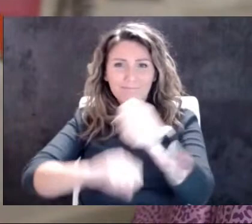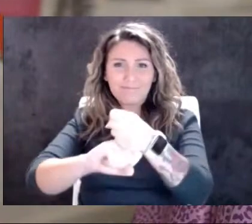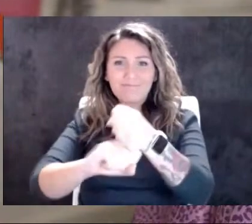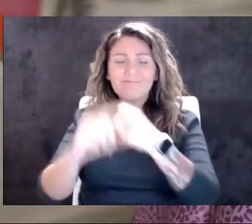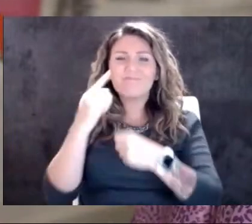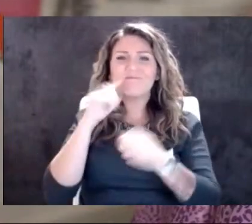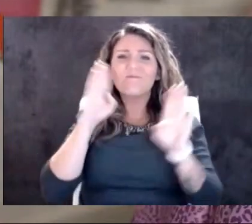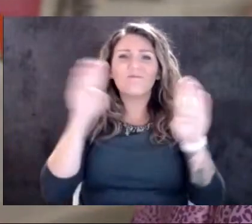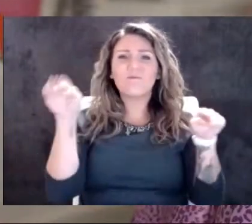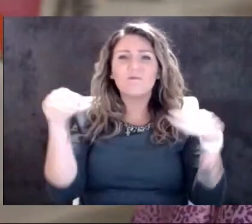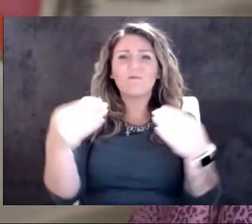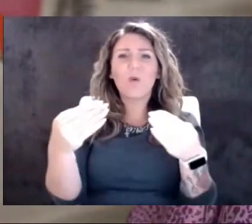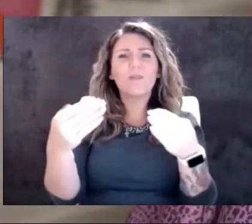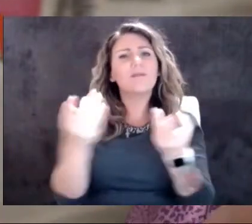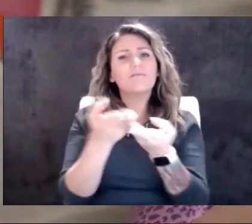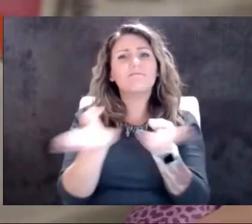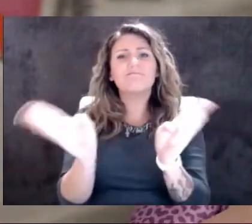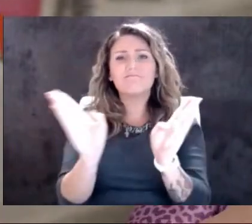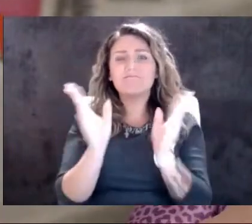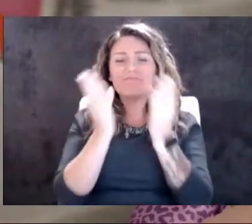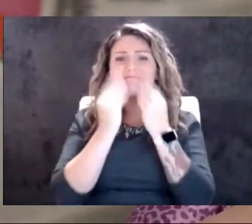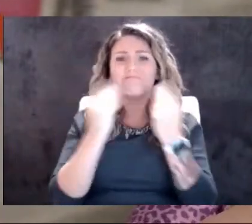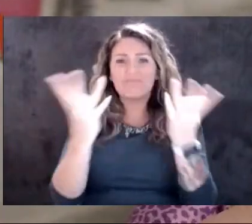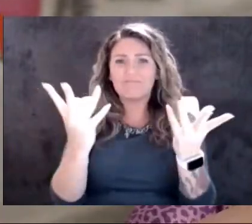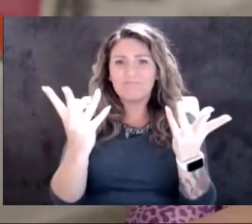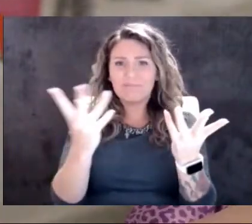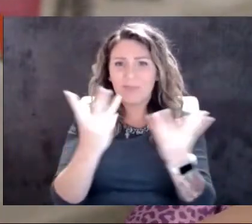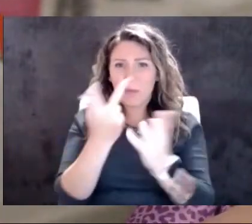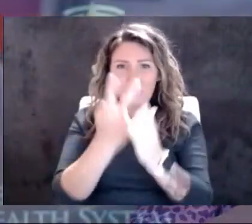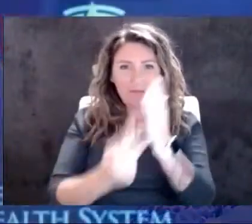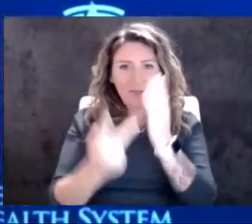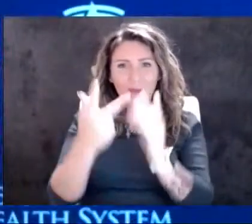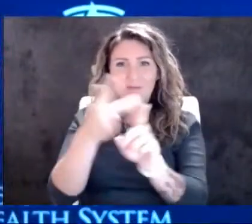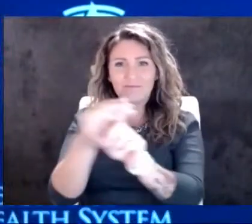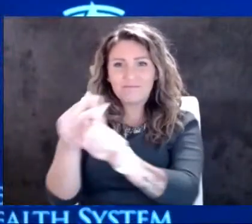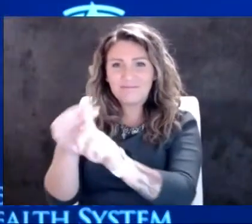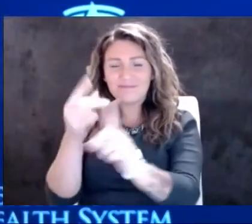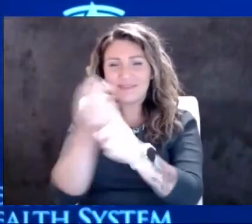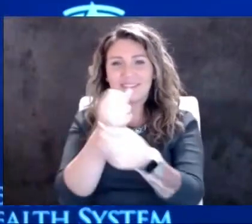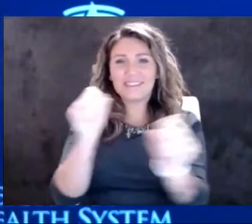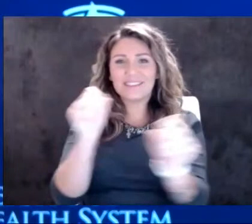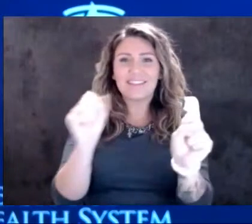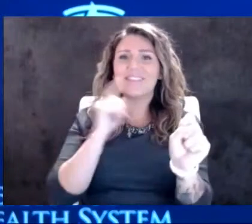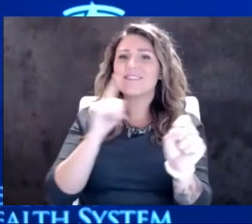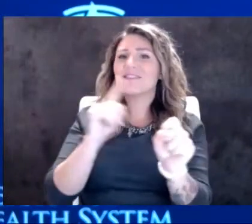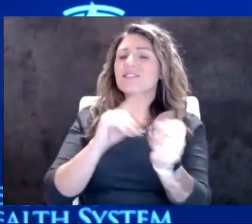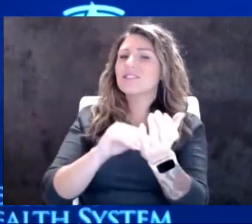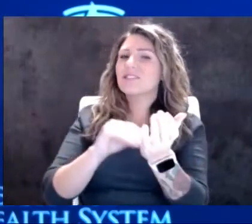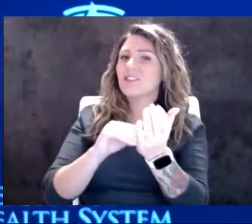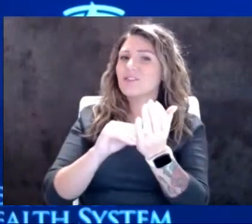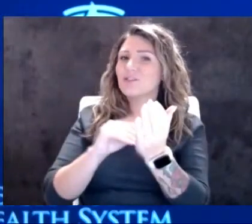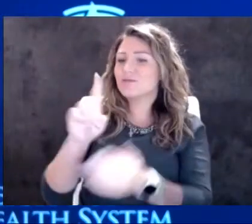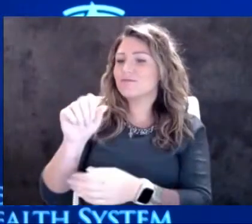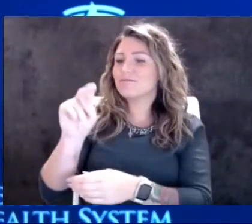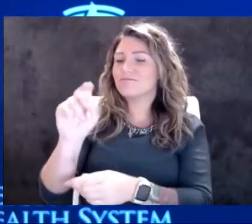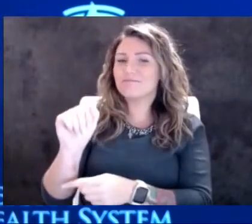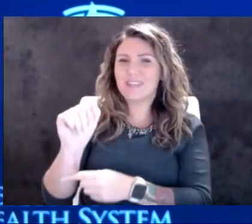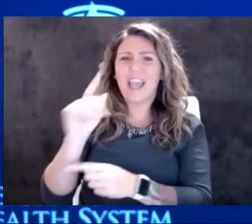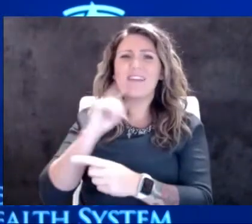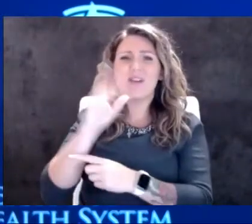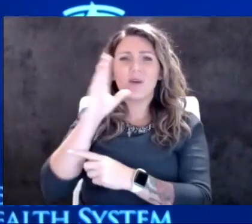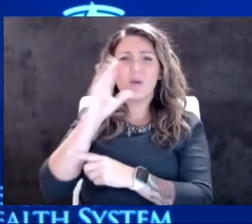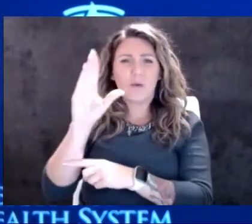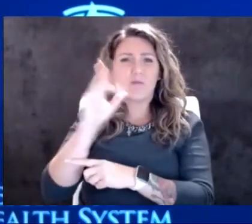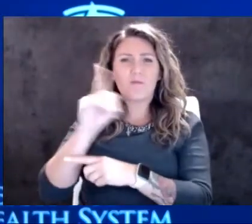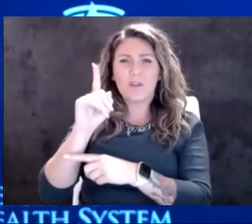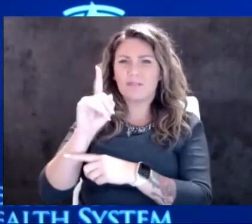out that both shots are safe. We'll check in with Dr. Daniel Hawkinson, Medical Director of Infection Prevention and Control, in just a moment. He'll be